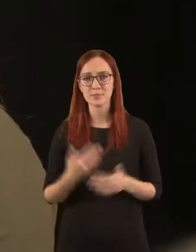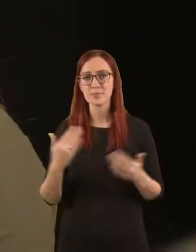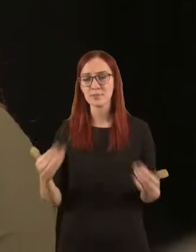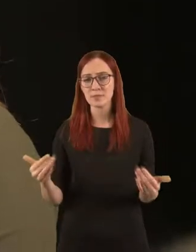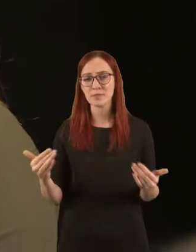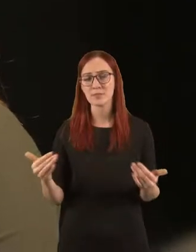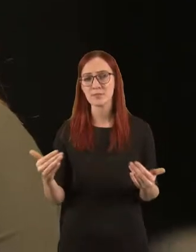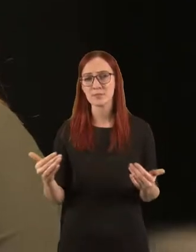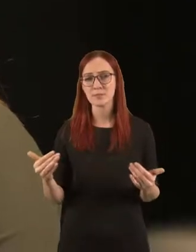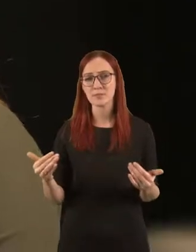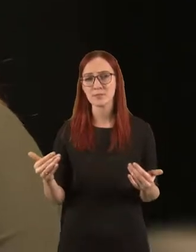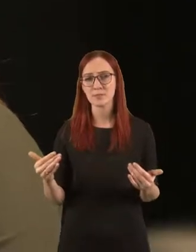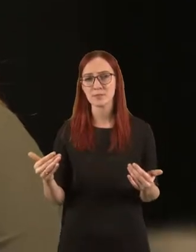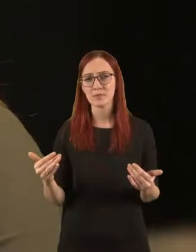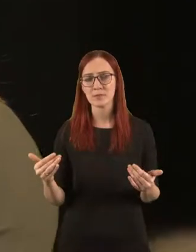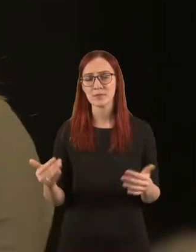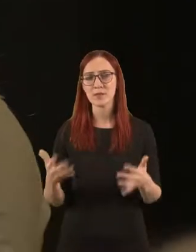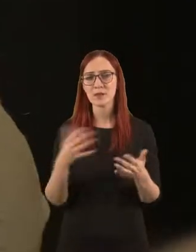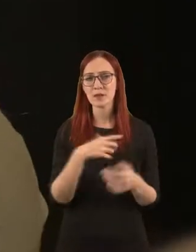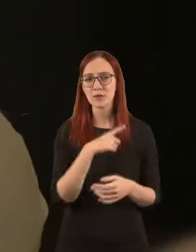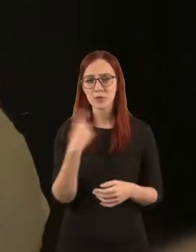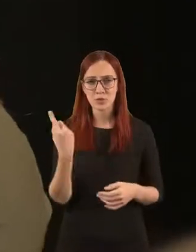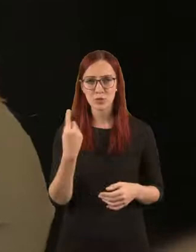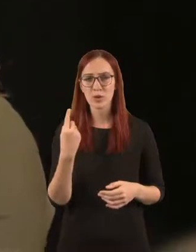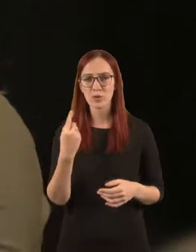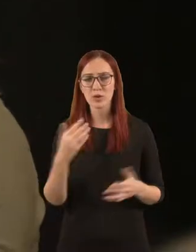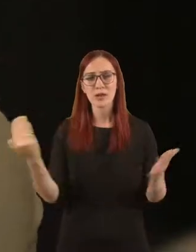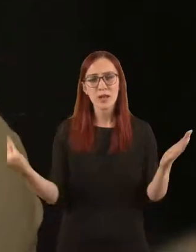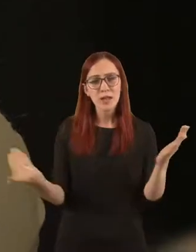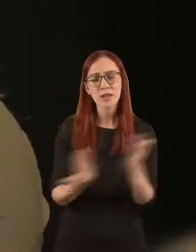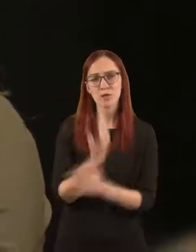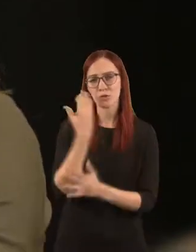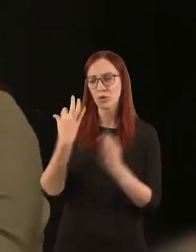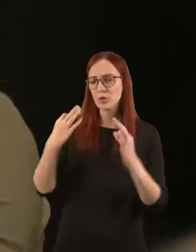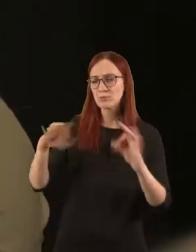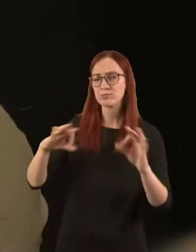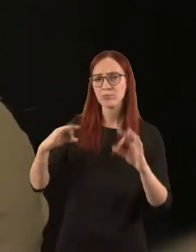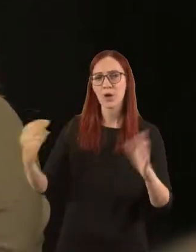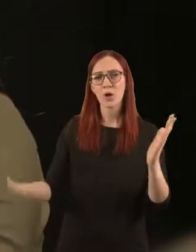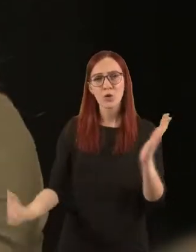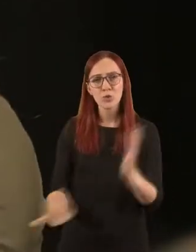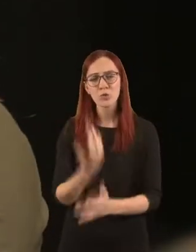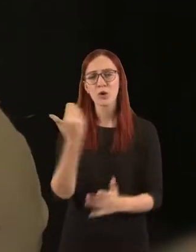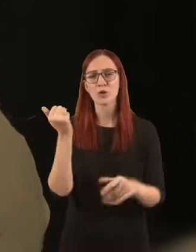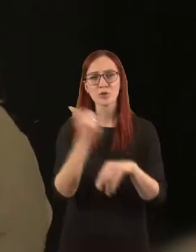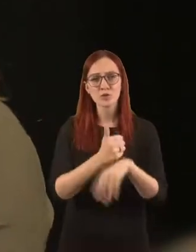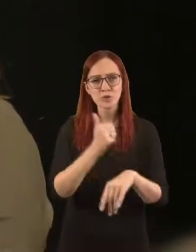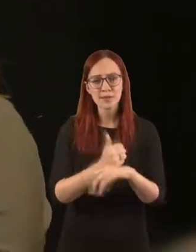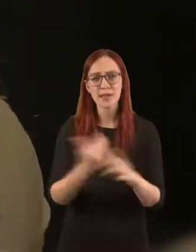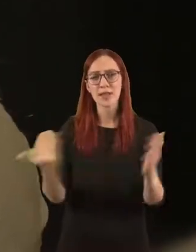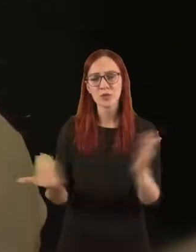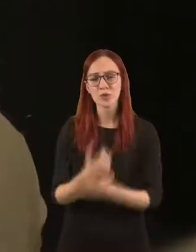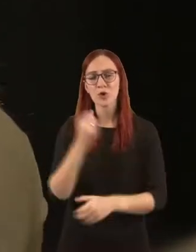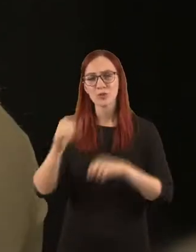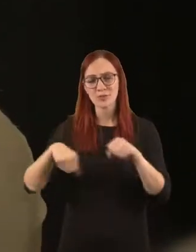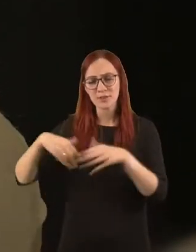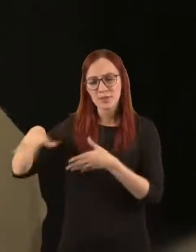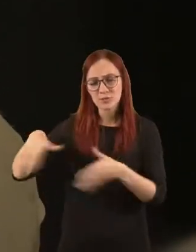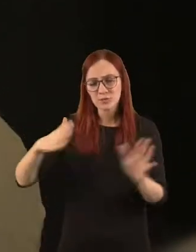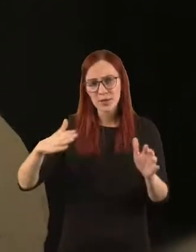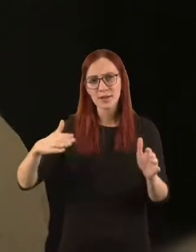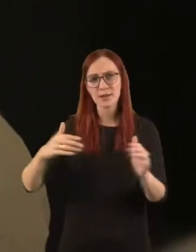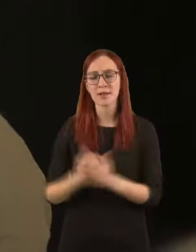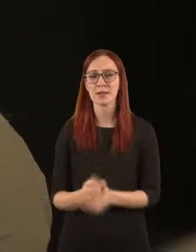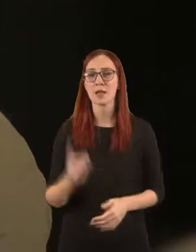even soft measures. There is a huge concentration on new infrastructure, new